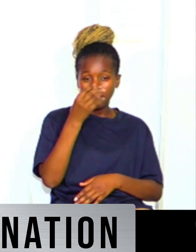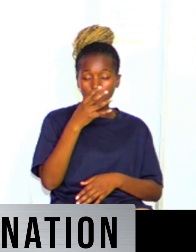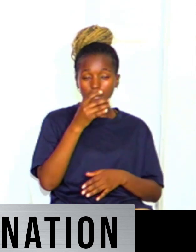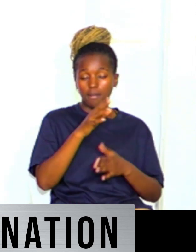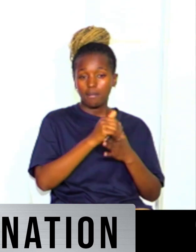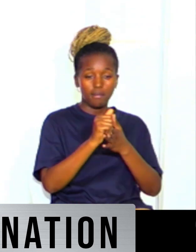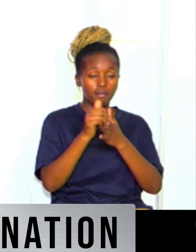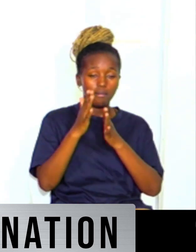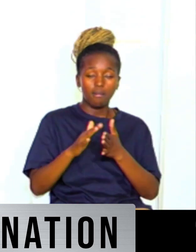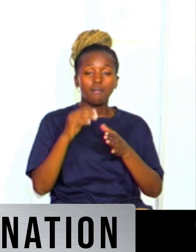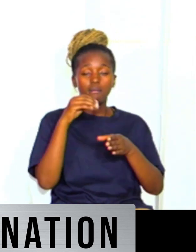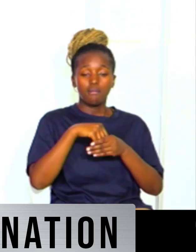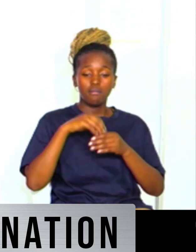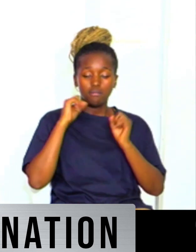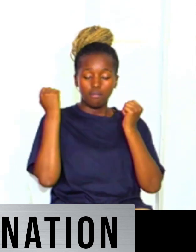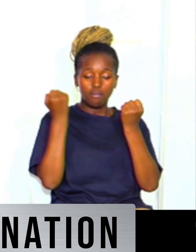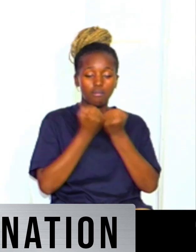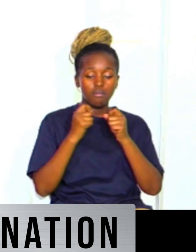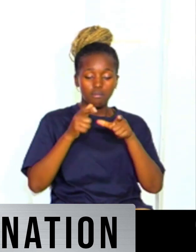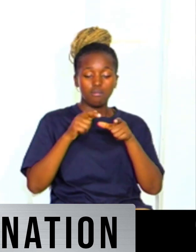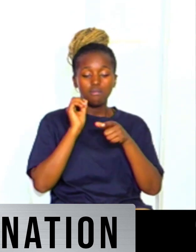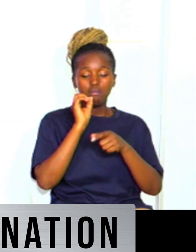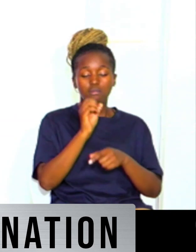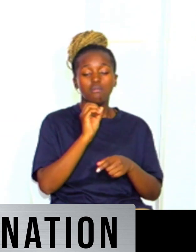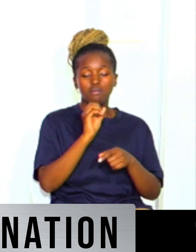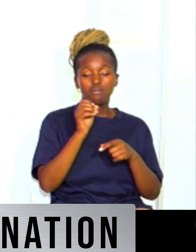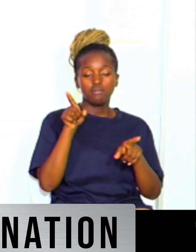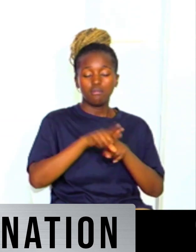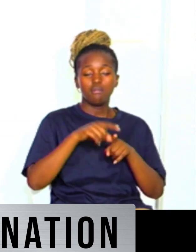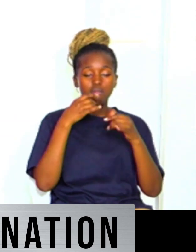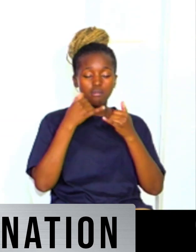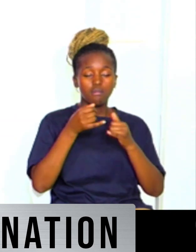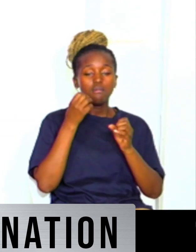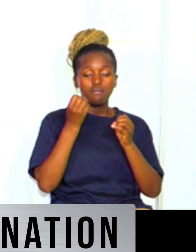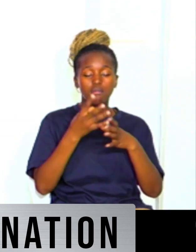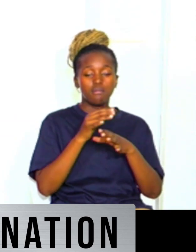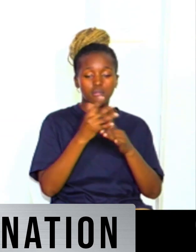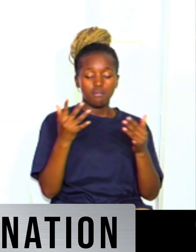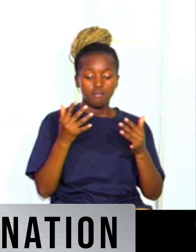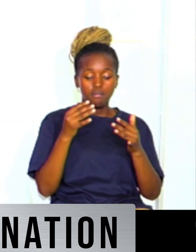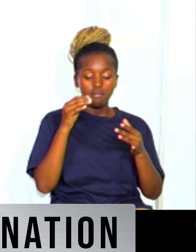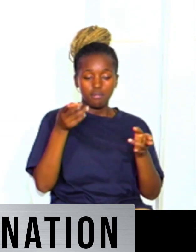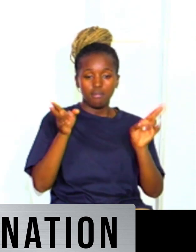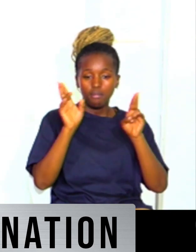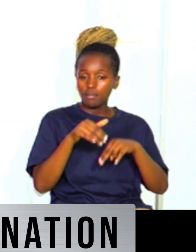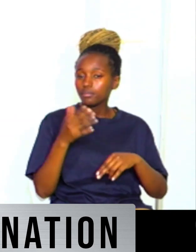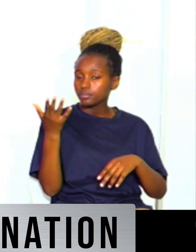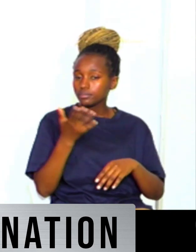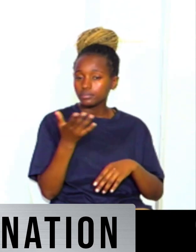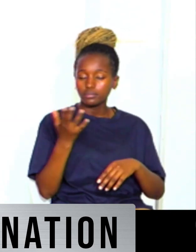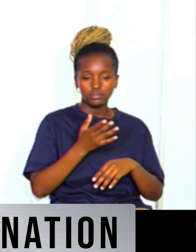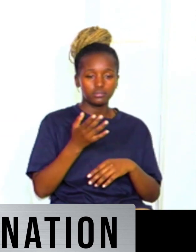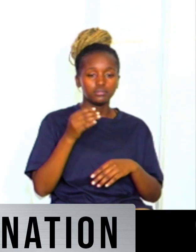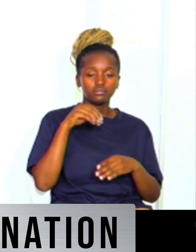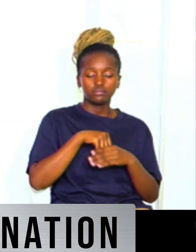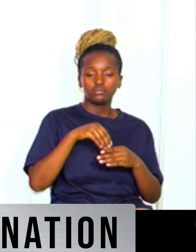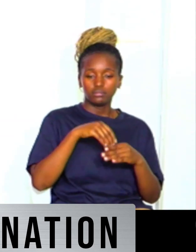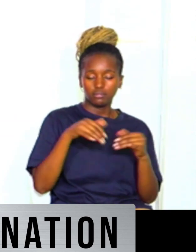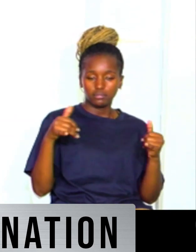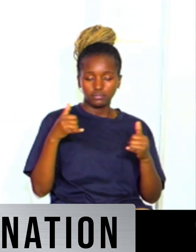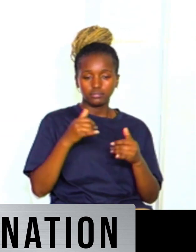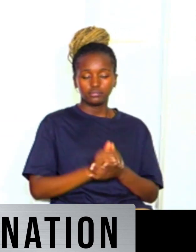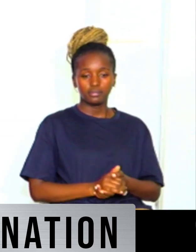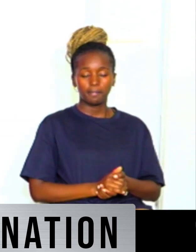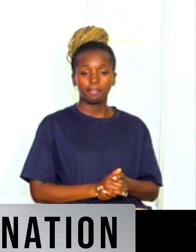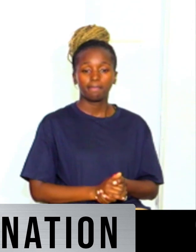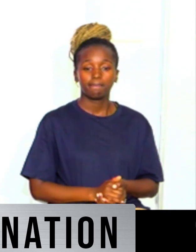and right now as you are talking, so many things are about online. What does that leader do apart from being a senator? What has